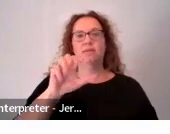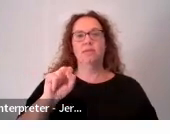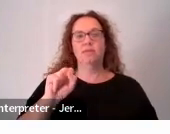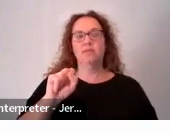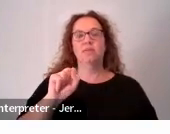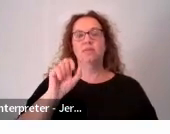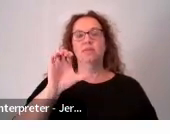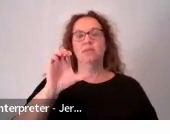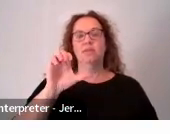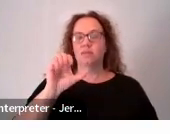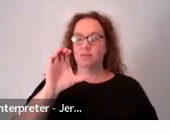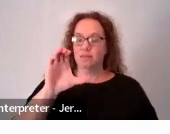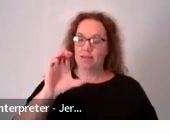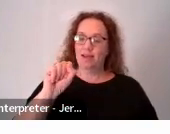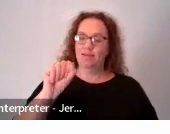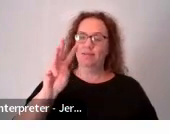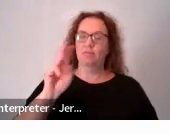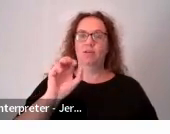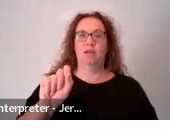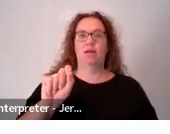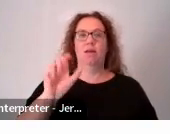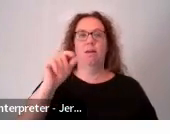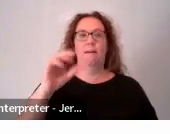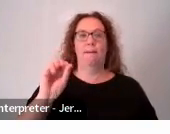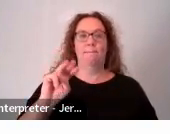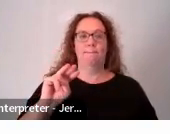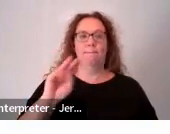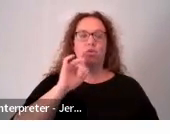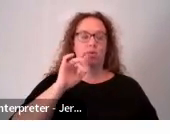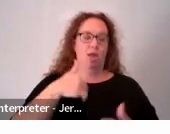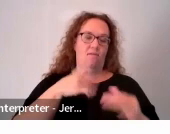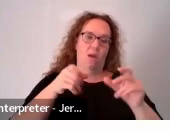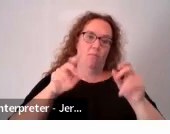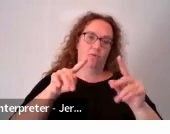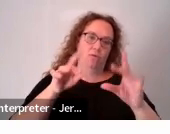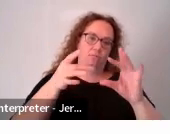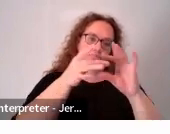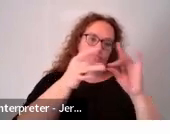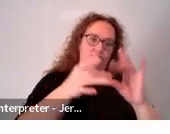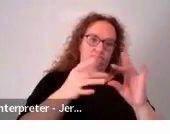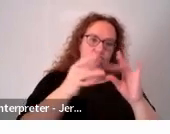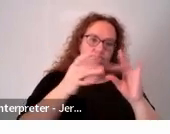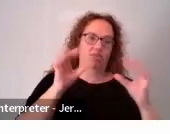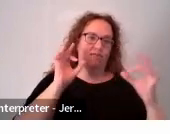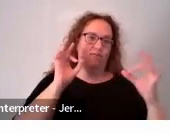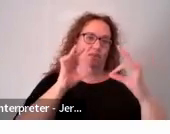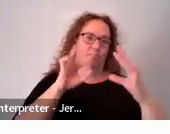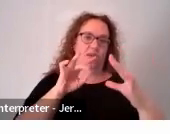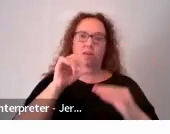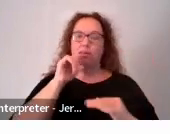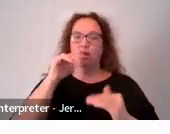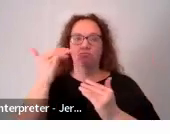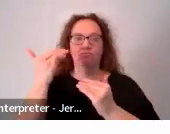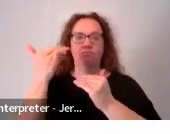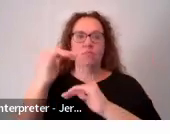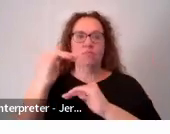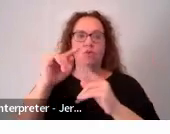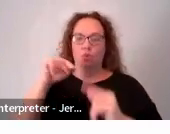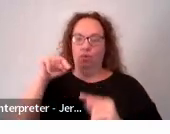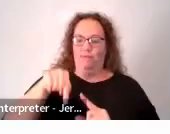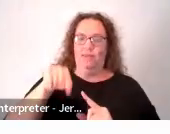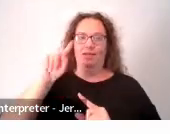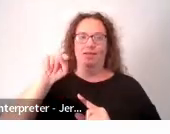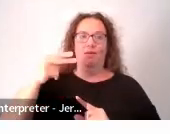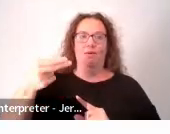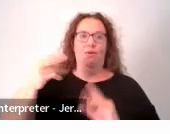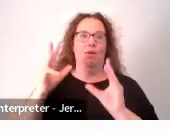kansascsw.com, you'll find many opportunities there to provide additional feedback. So don't think that it's just restricted to this town hall. We